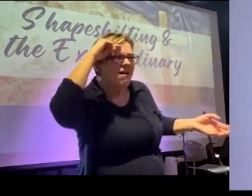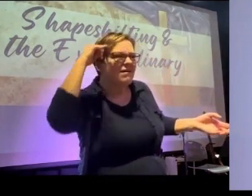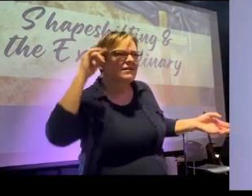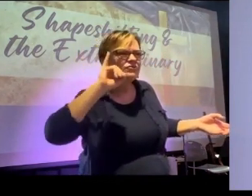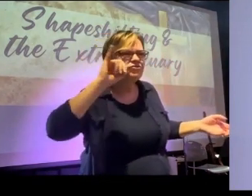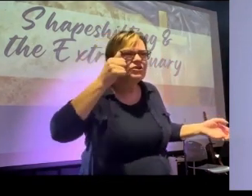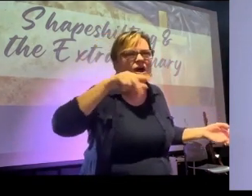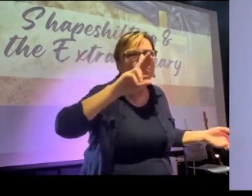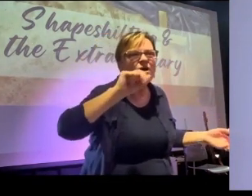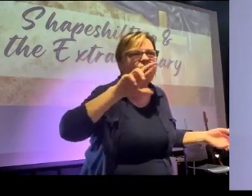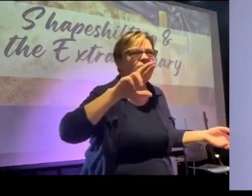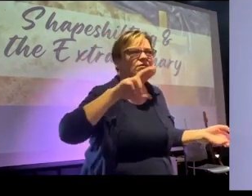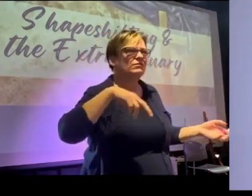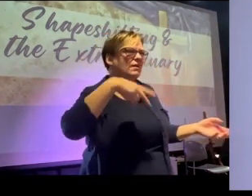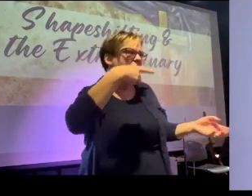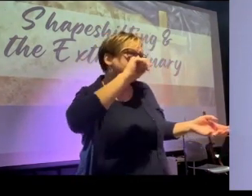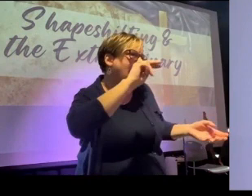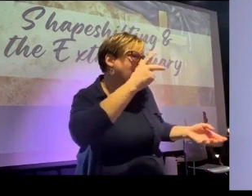panther,